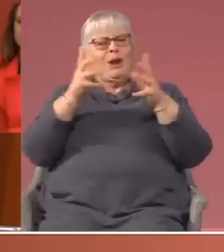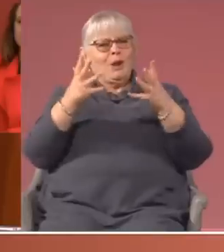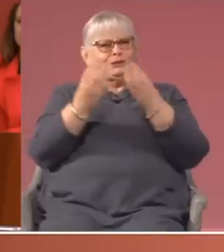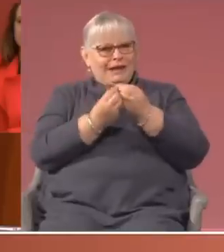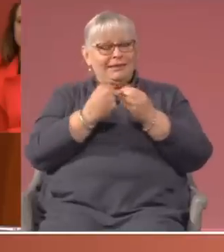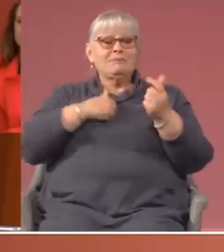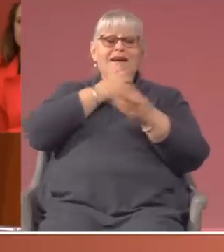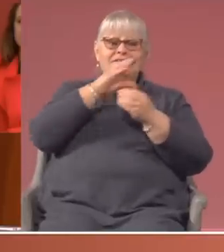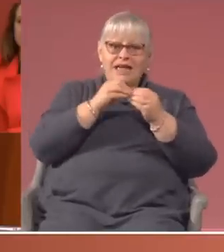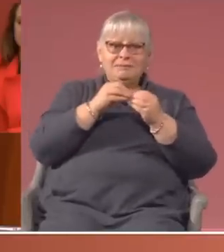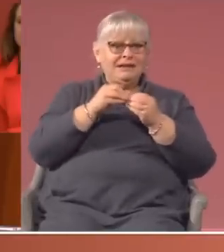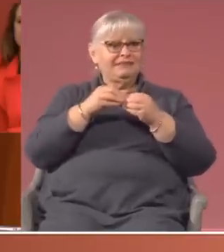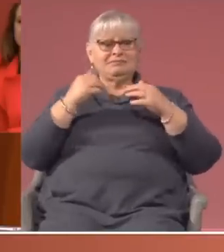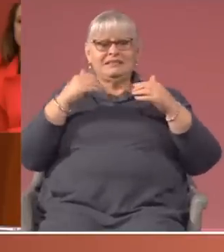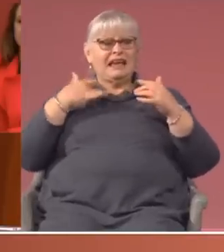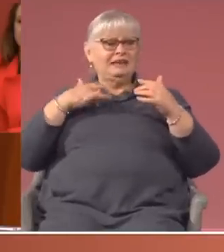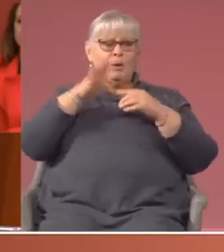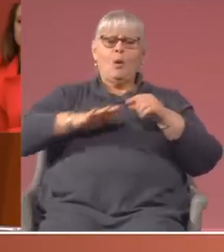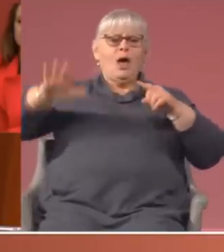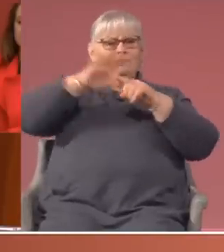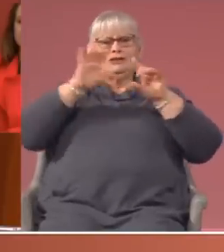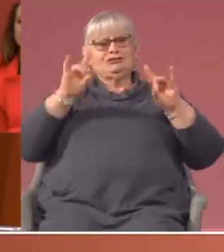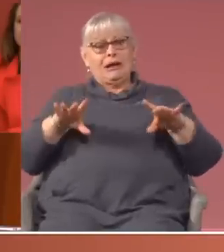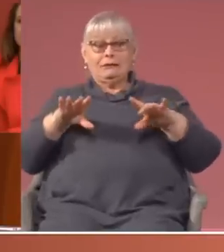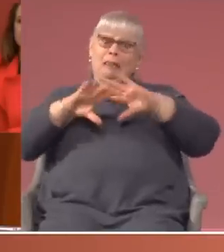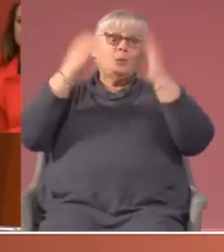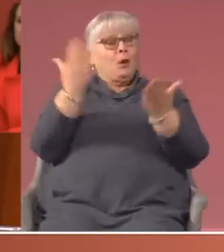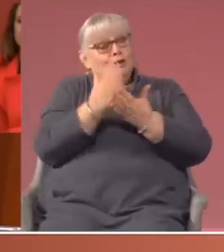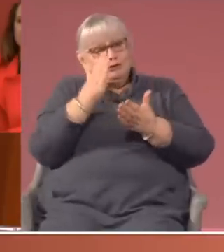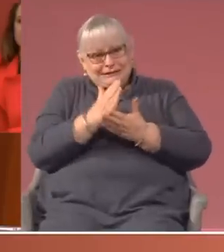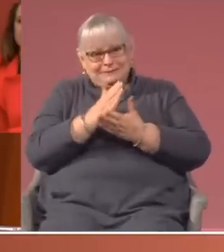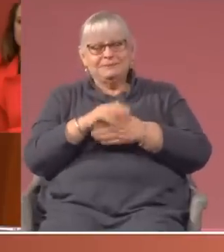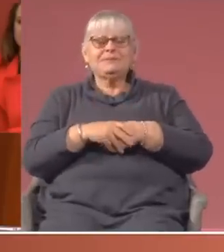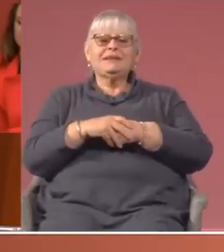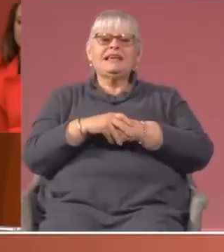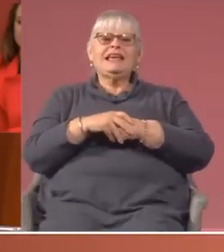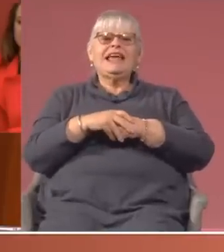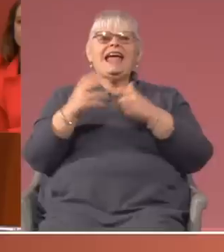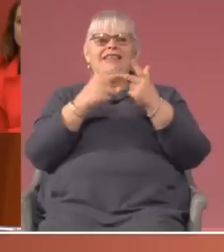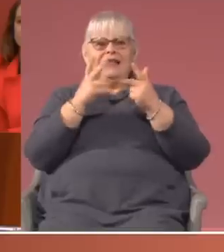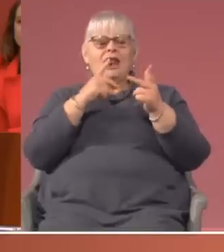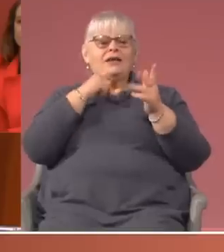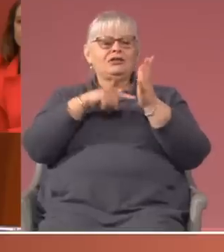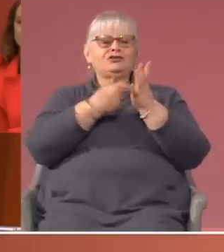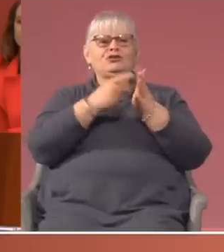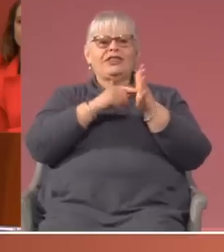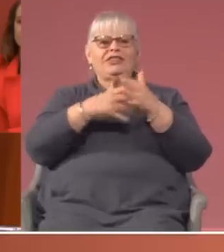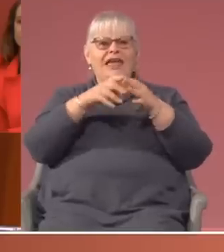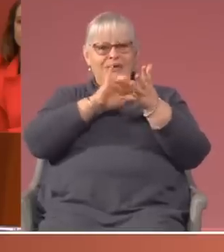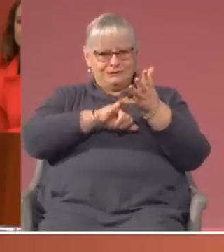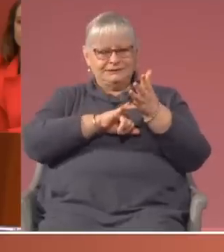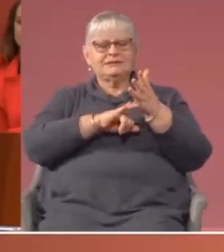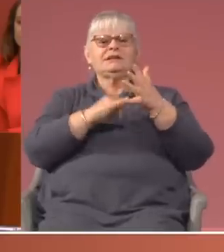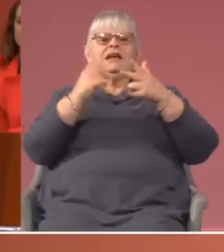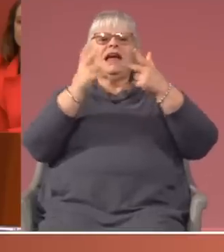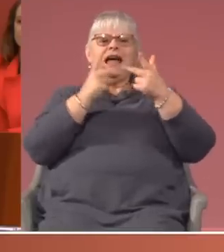my family, now scattered across the country and across the globe. And then there are those like the Trethowns, the Sturzikas,